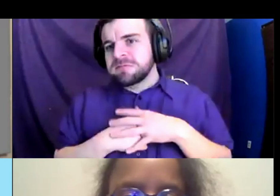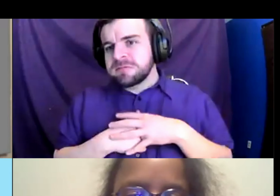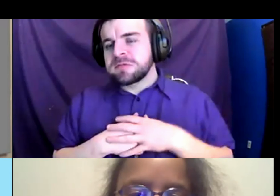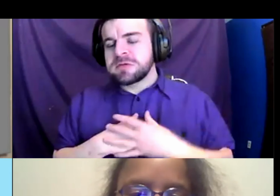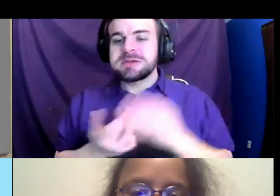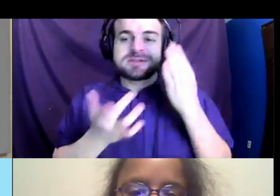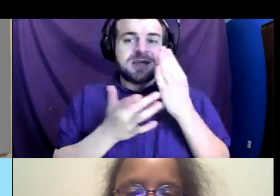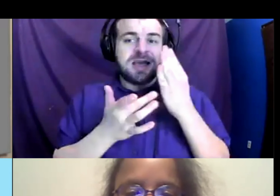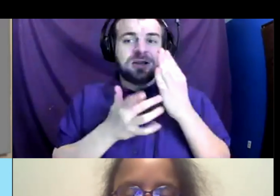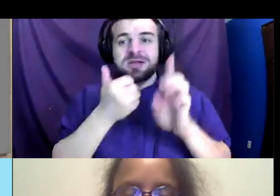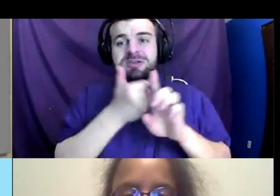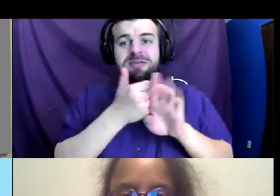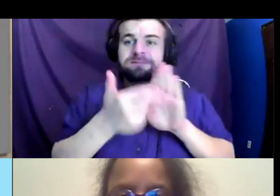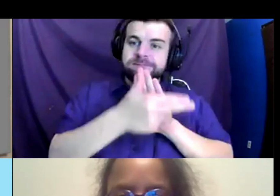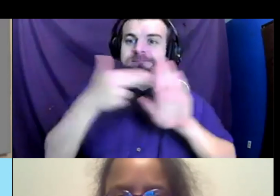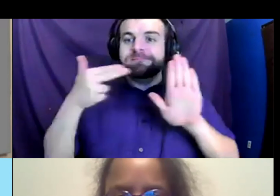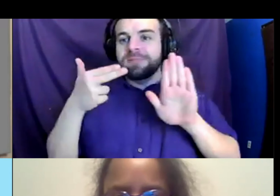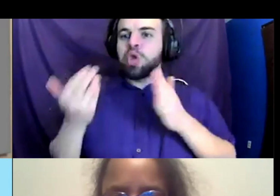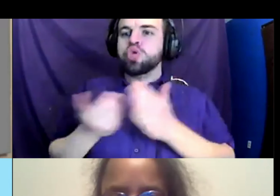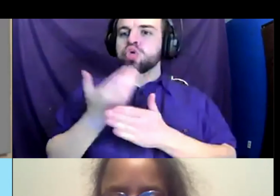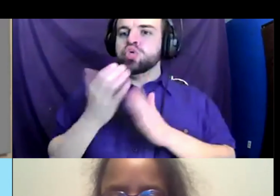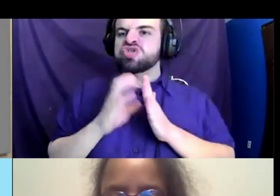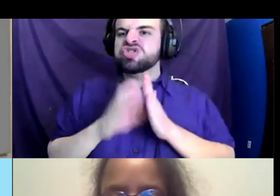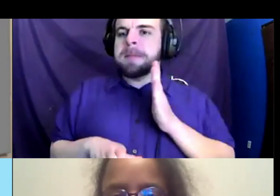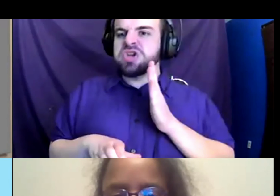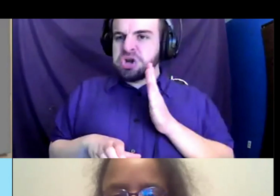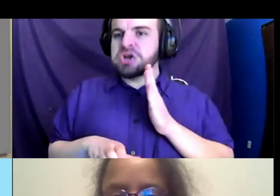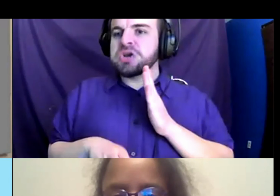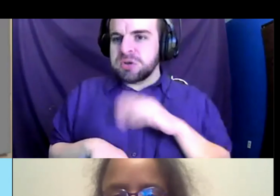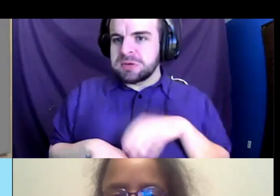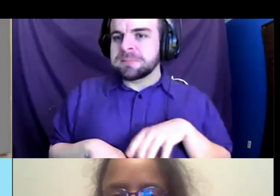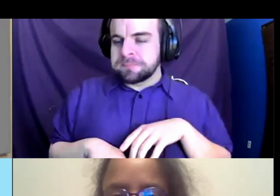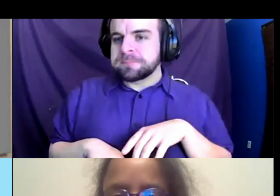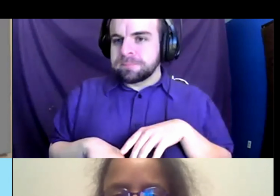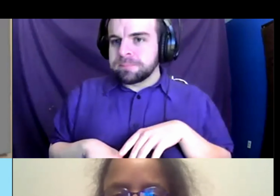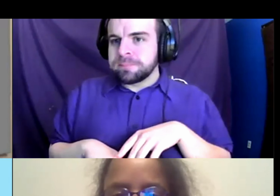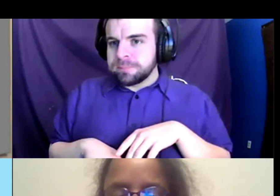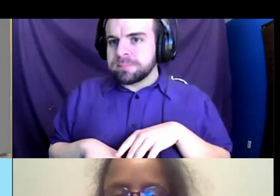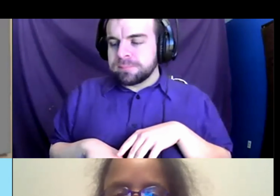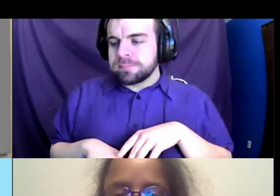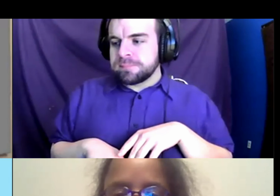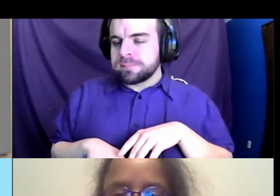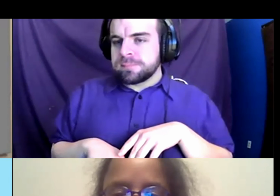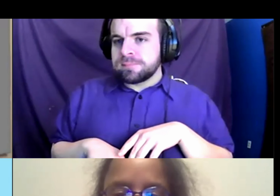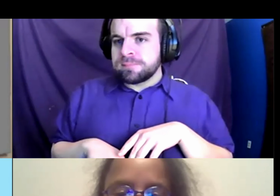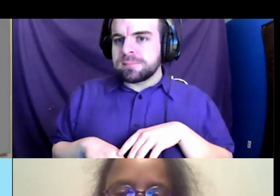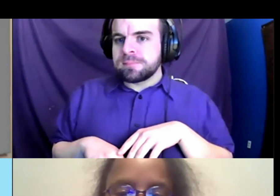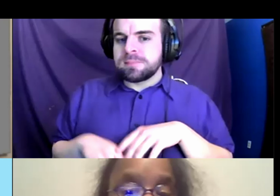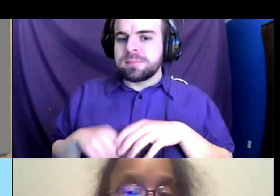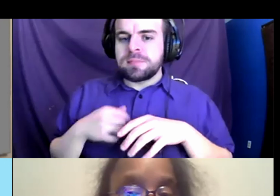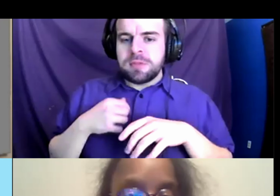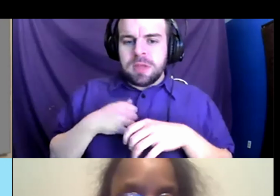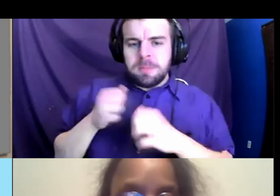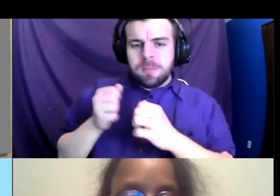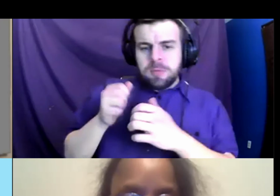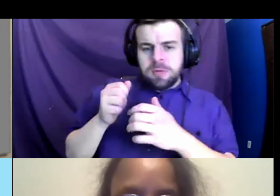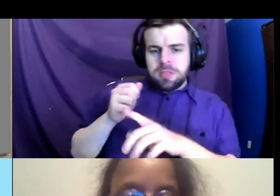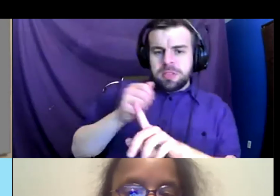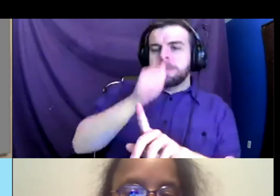chapter of my life. I was with the project, I'm with Project Stir, but the technology is the